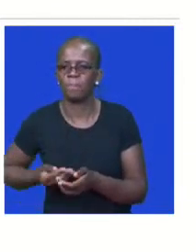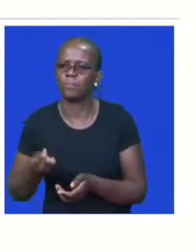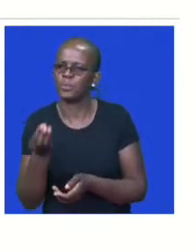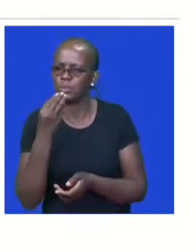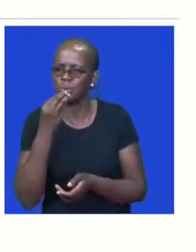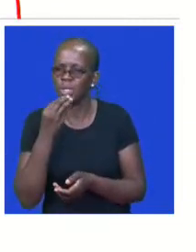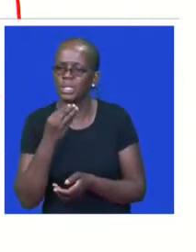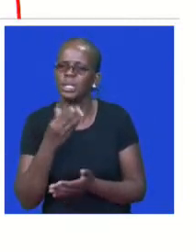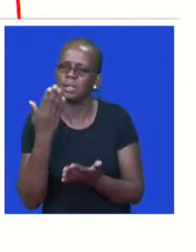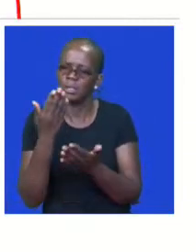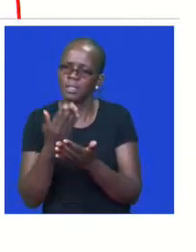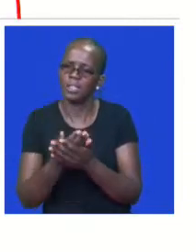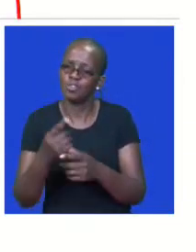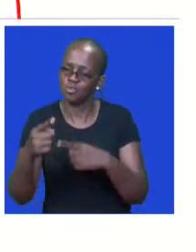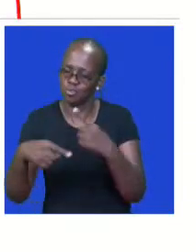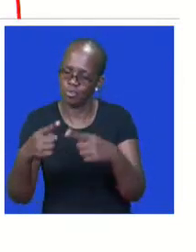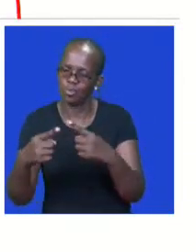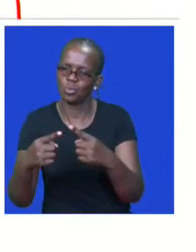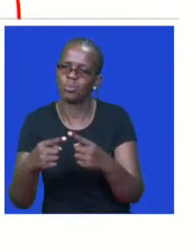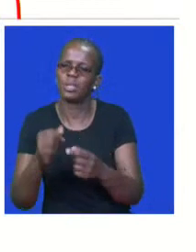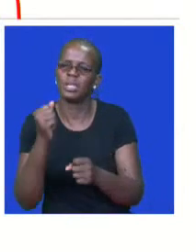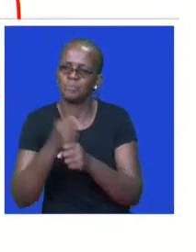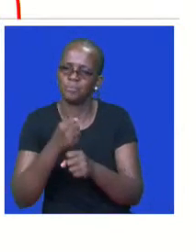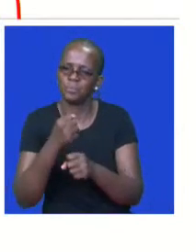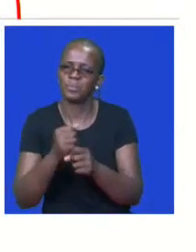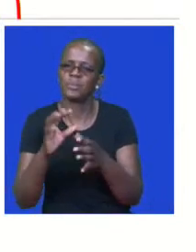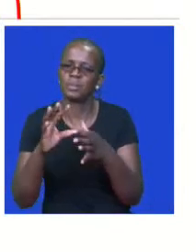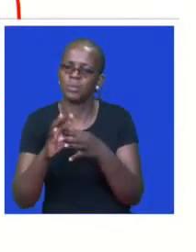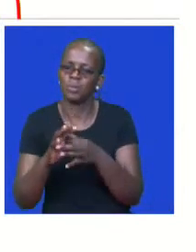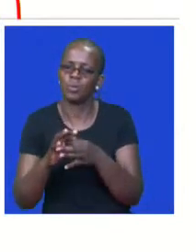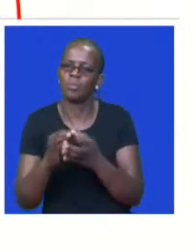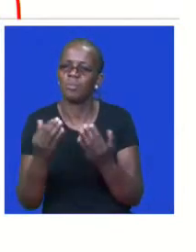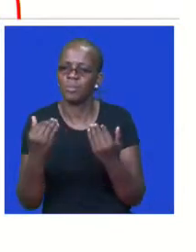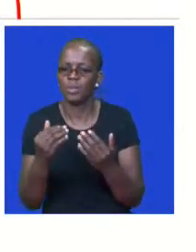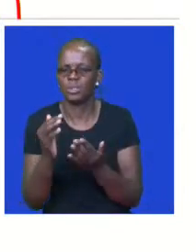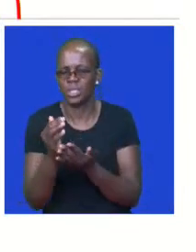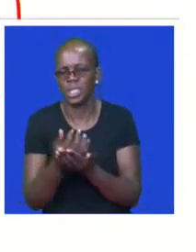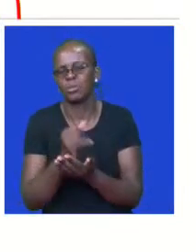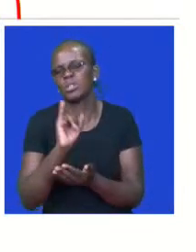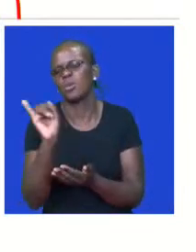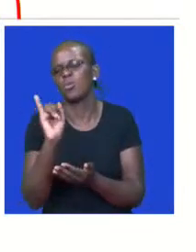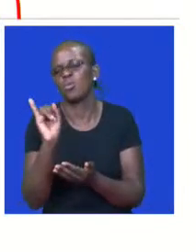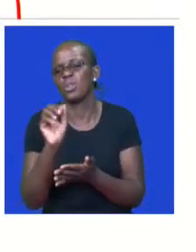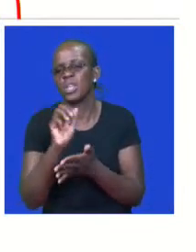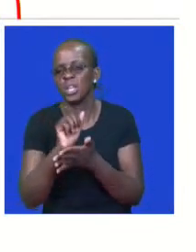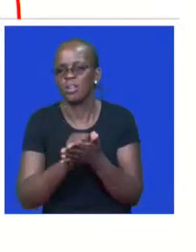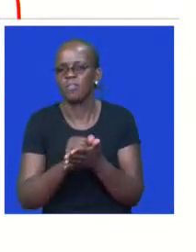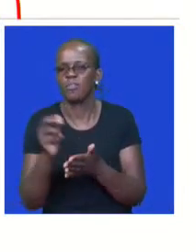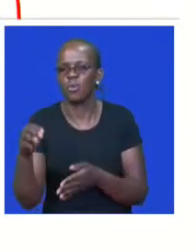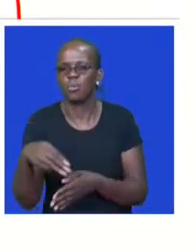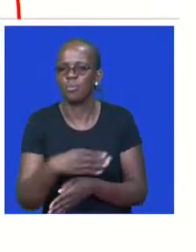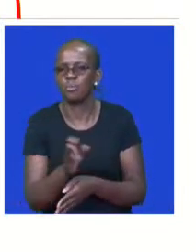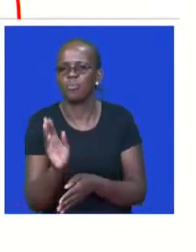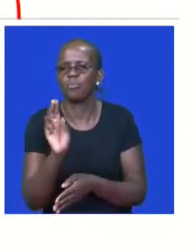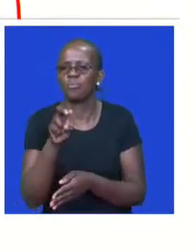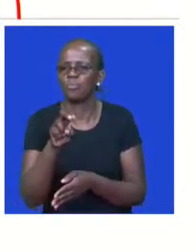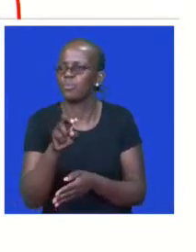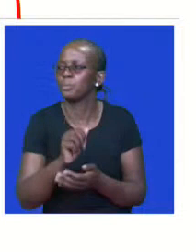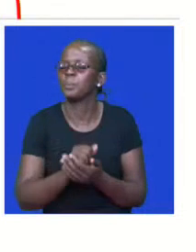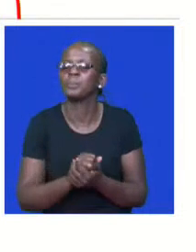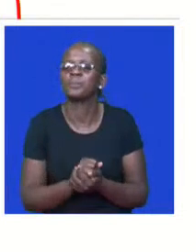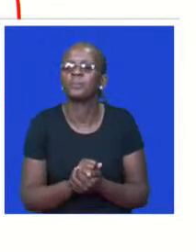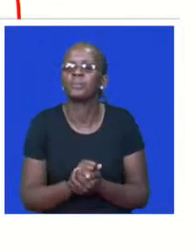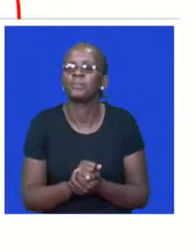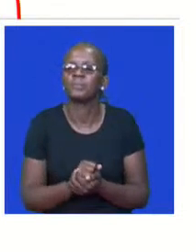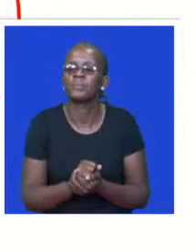the others for me at home, my dear Lena. With the serpent, let us just take one, dear Lena, probably the one that says she is defiant